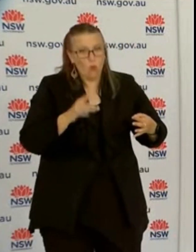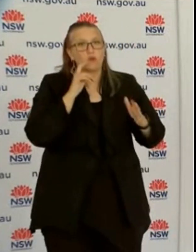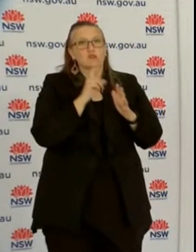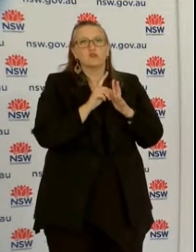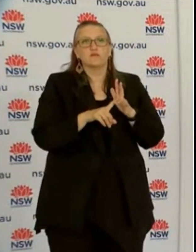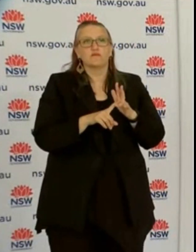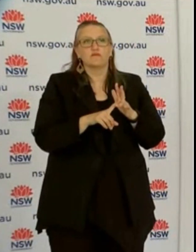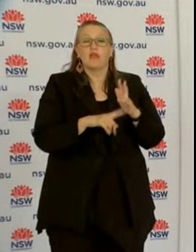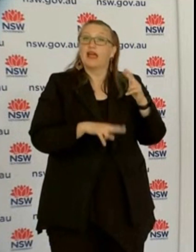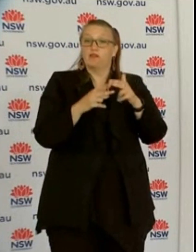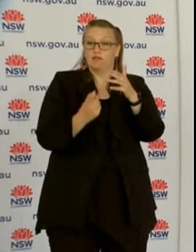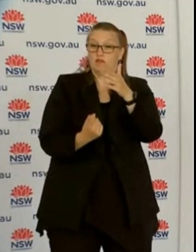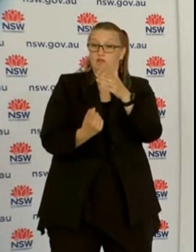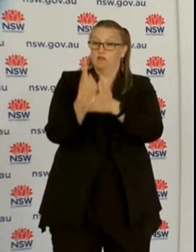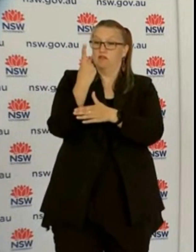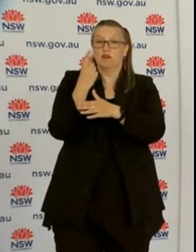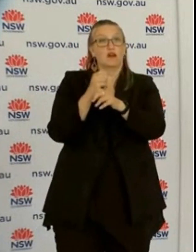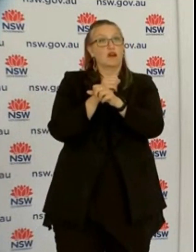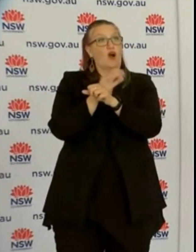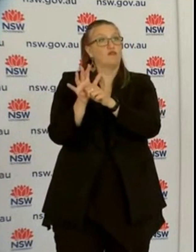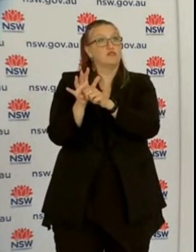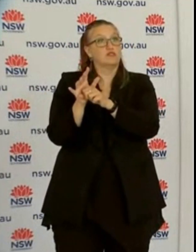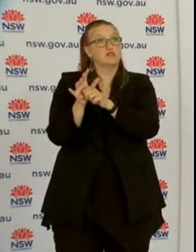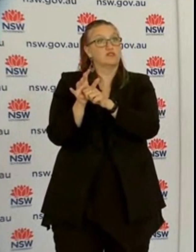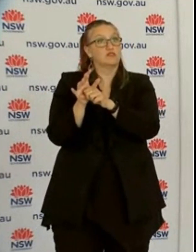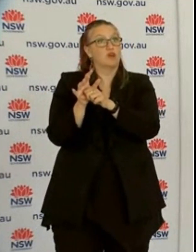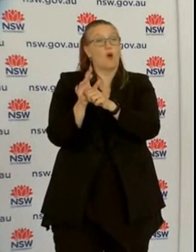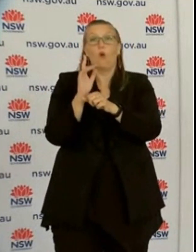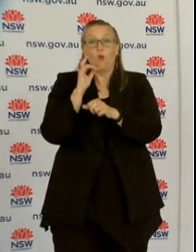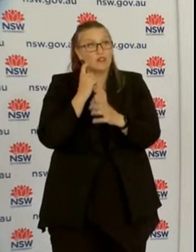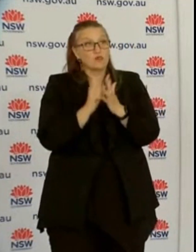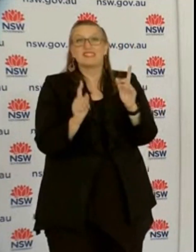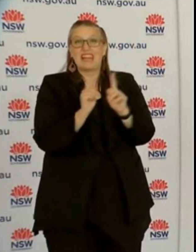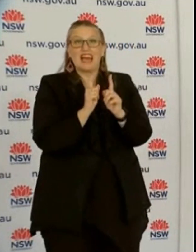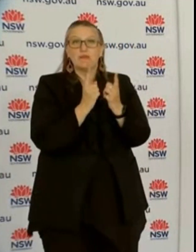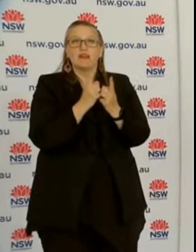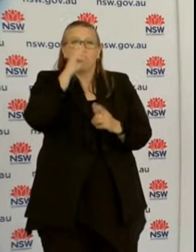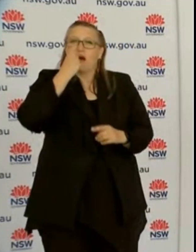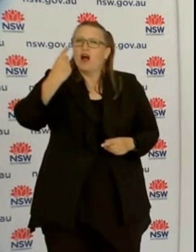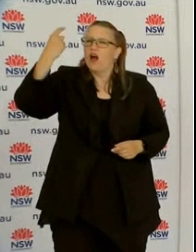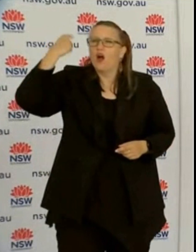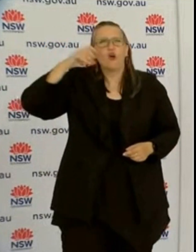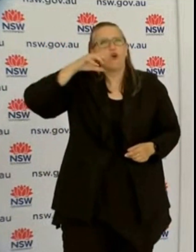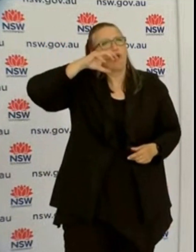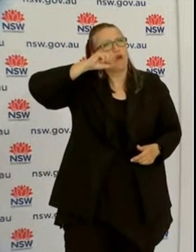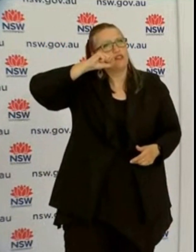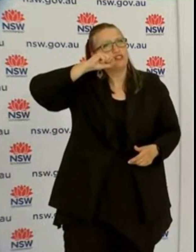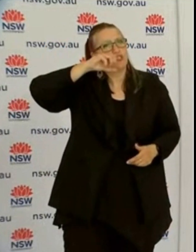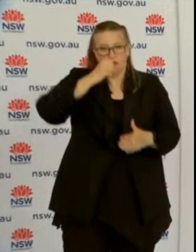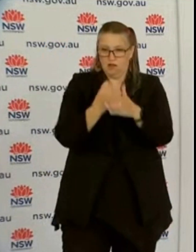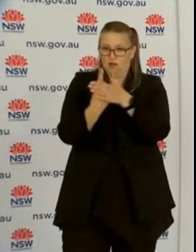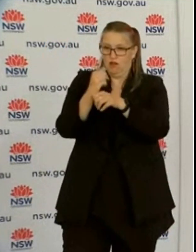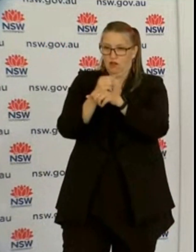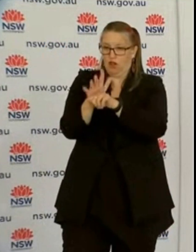same logic that we applied from day one, which was the orange case, where we put that community to lockdown, and we would lock down automatically an area for at least a